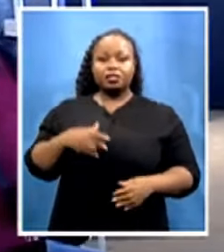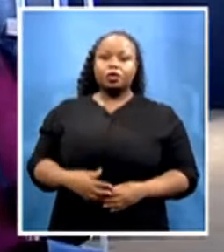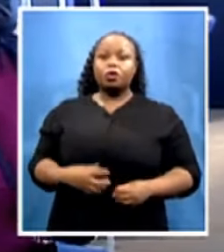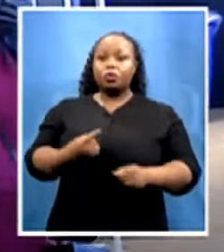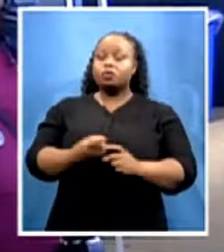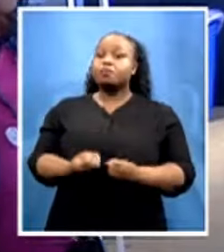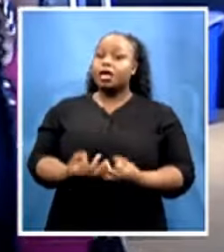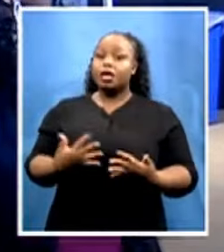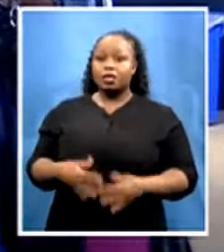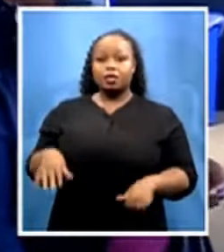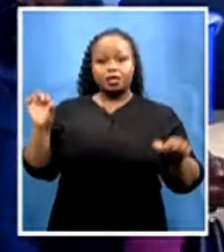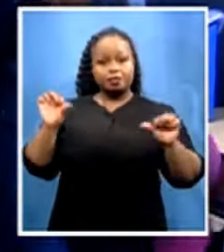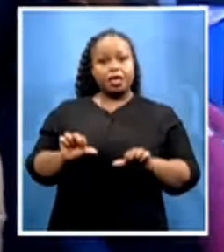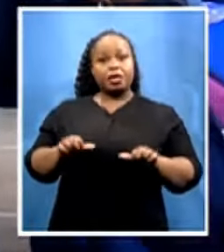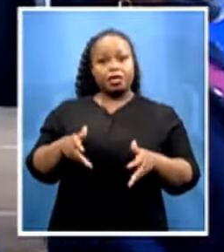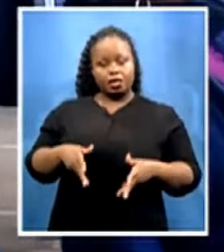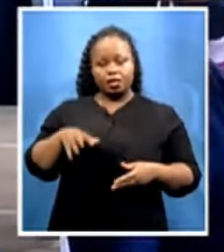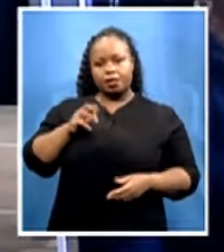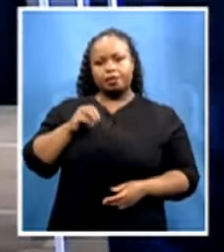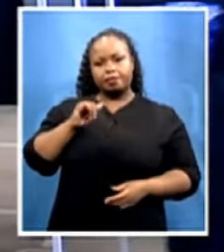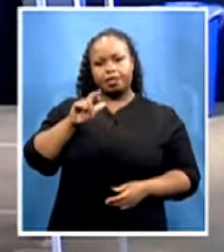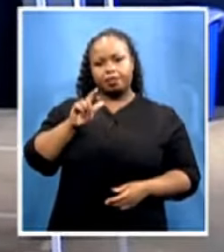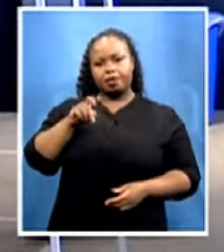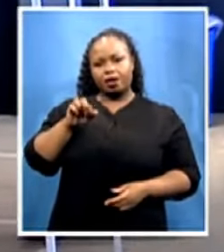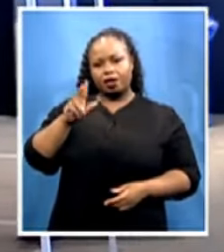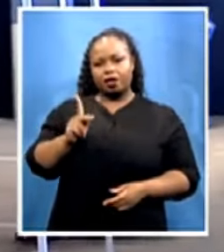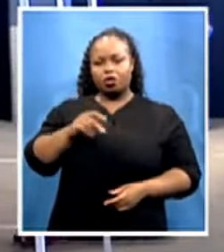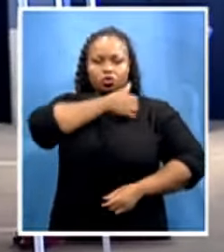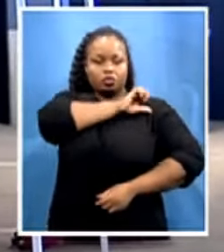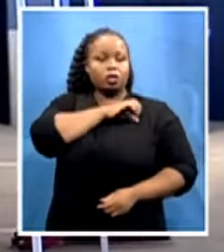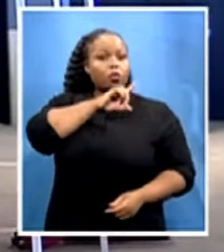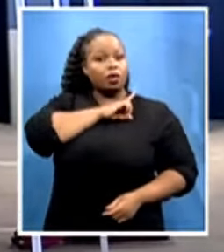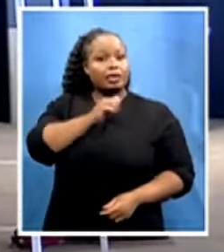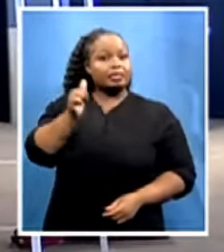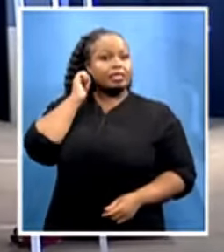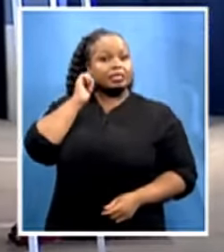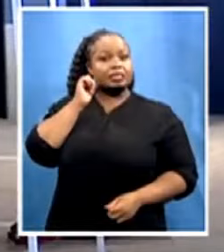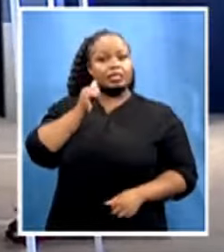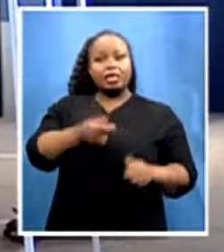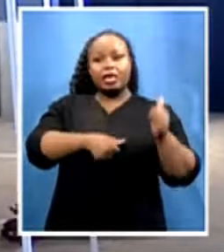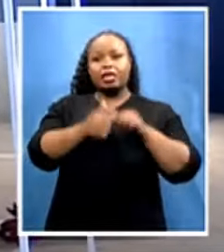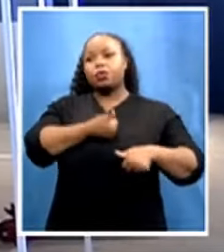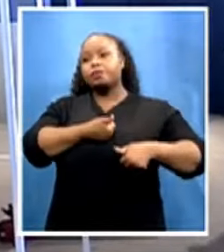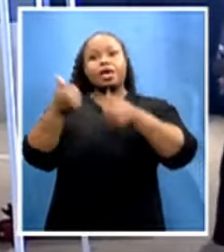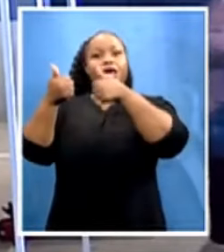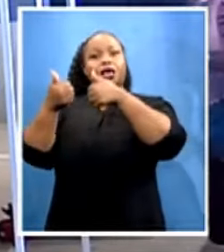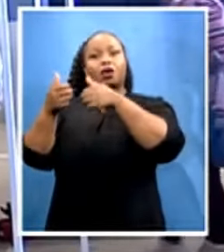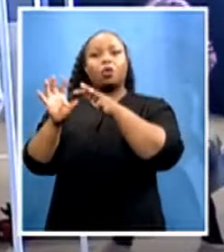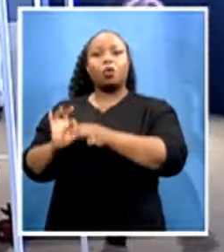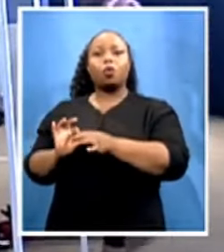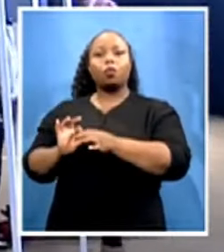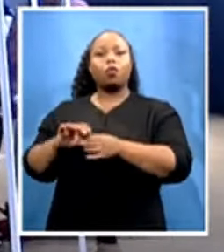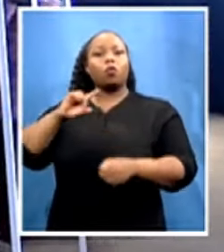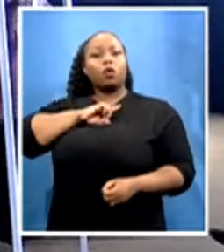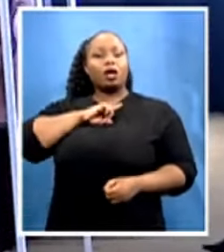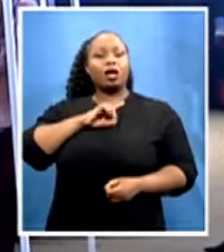Park Hospital, because yesterday they were turned back. The hospital ran out of vaccines. Earlier on,